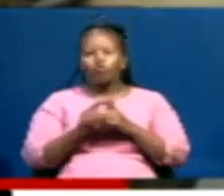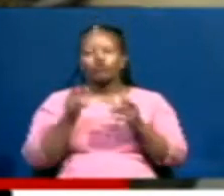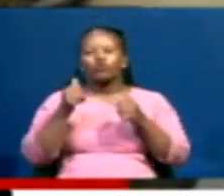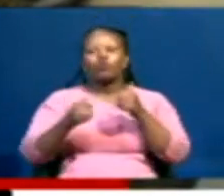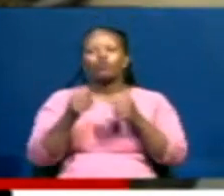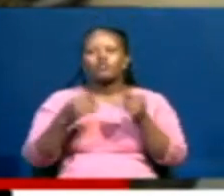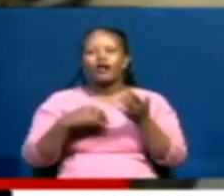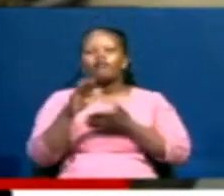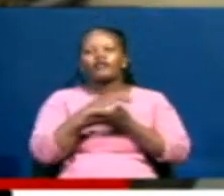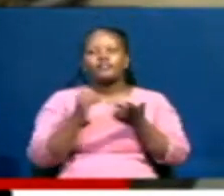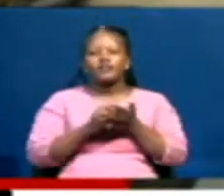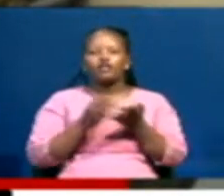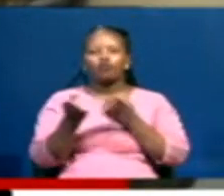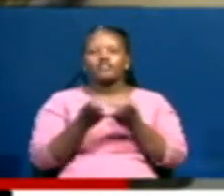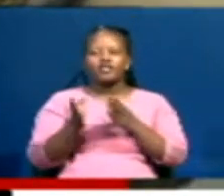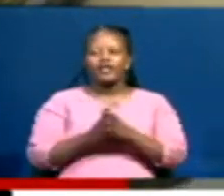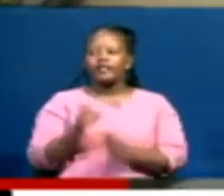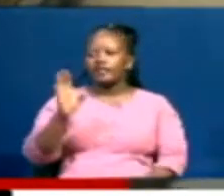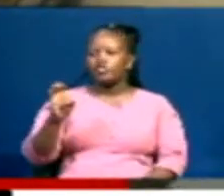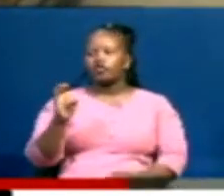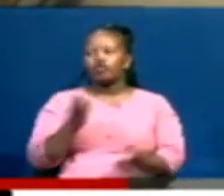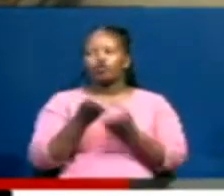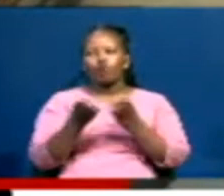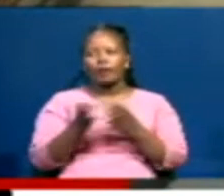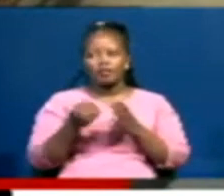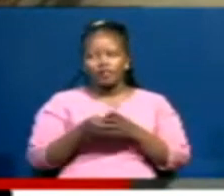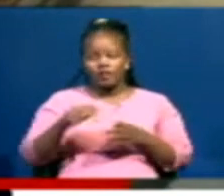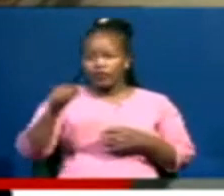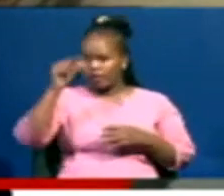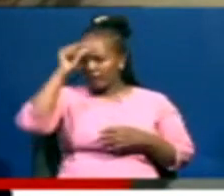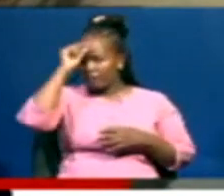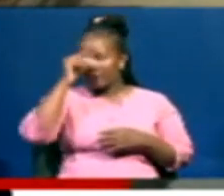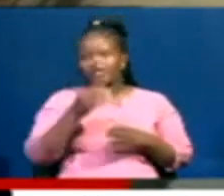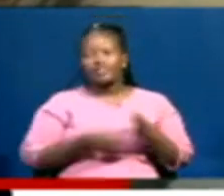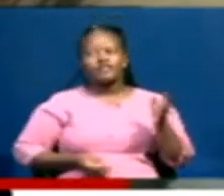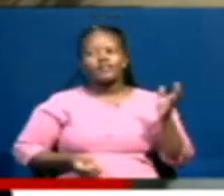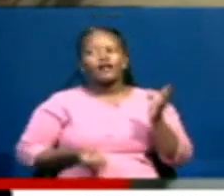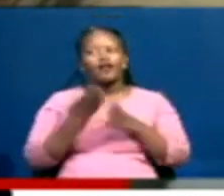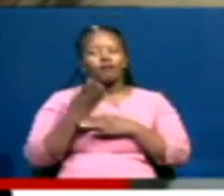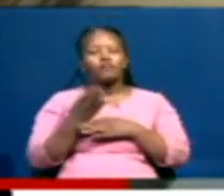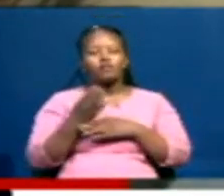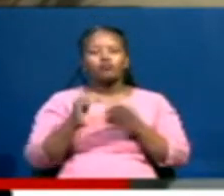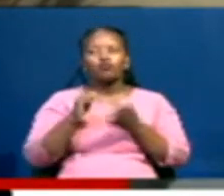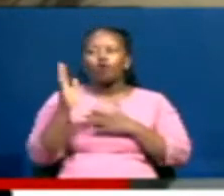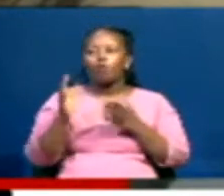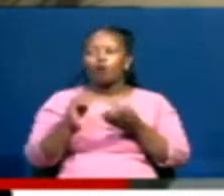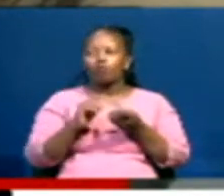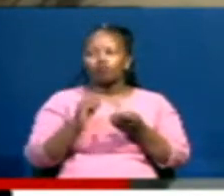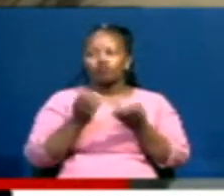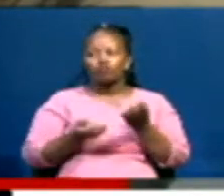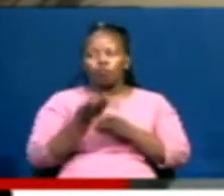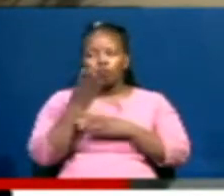trade and e-commerce. The government is launching our own version of e-commerce, the commodity exchange and the warehouse receipt